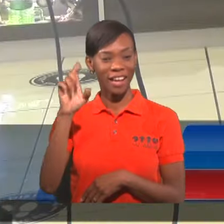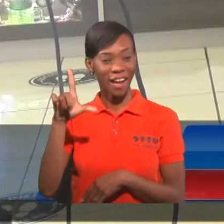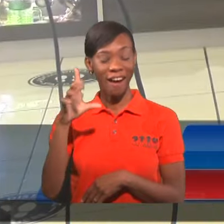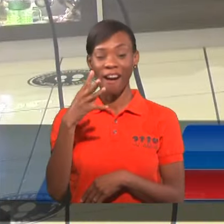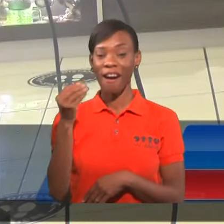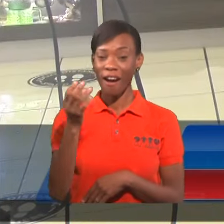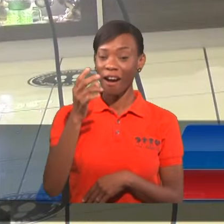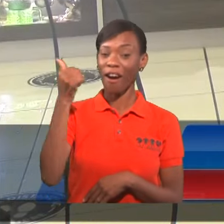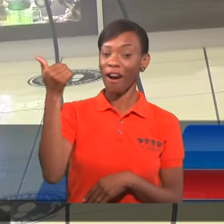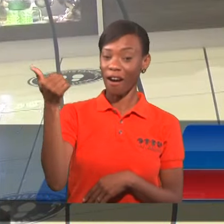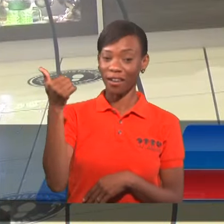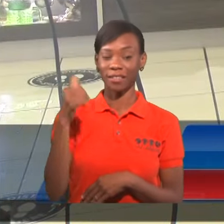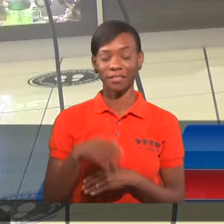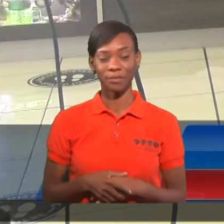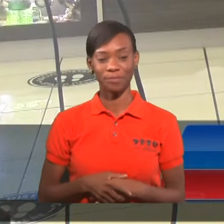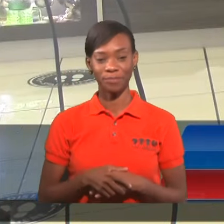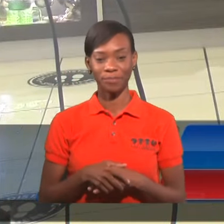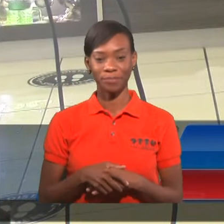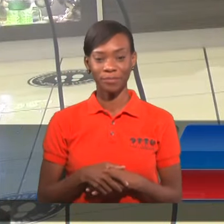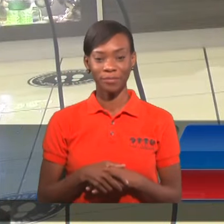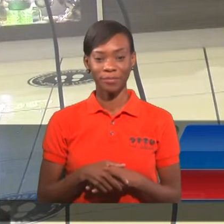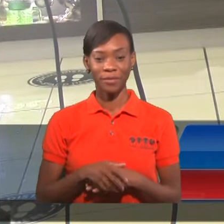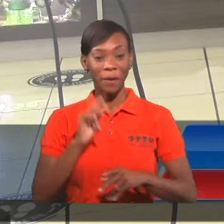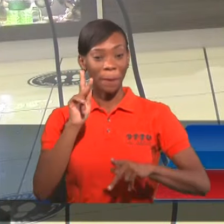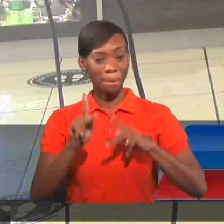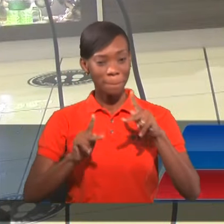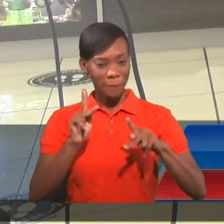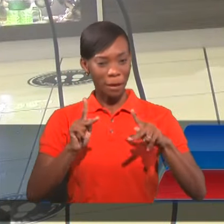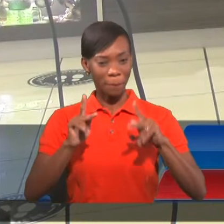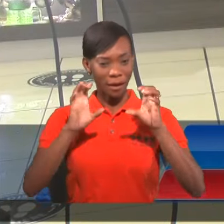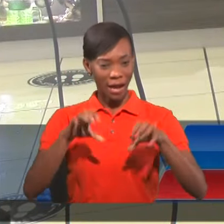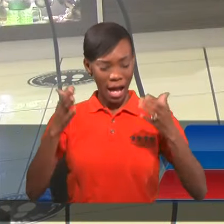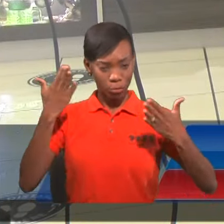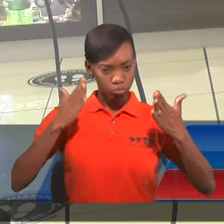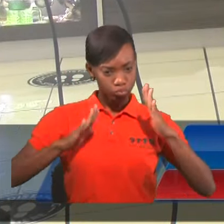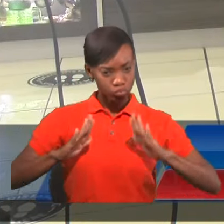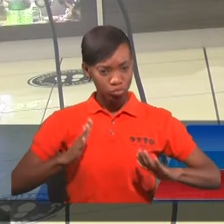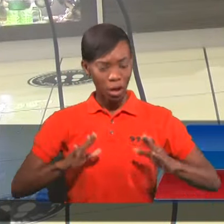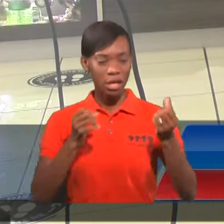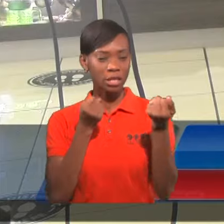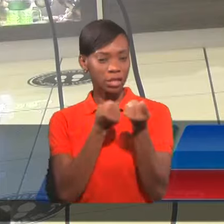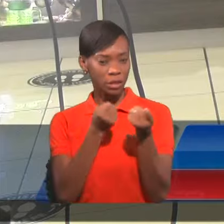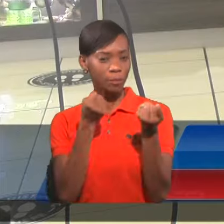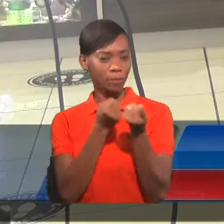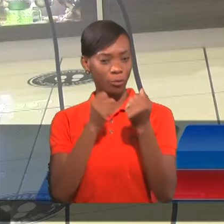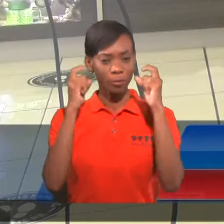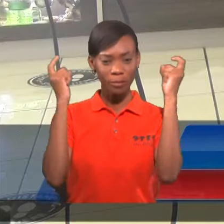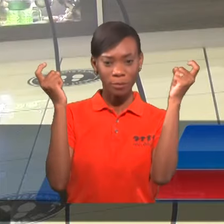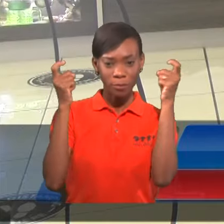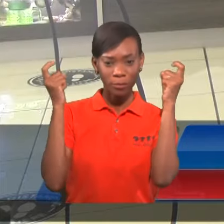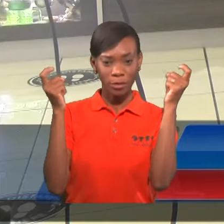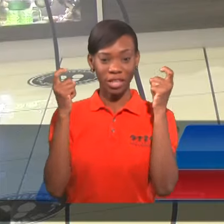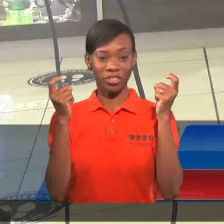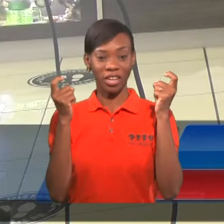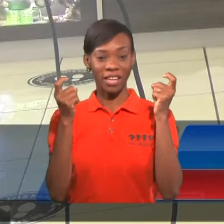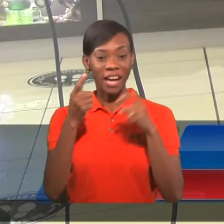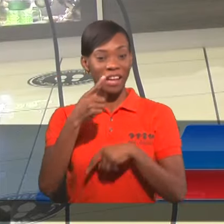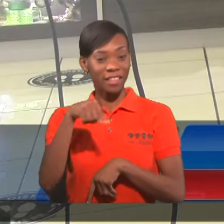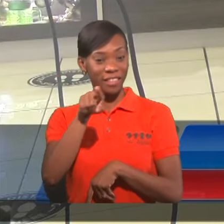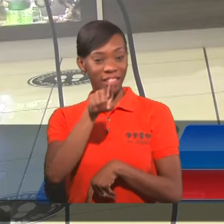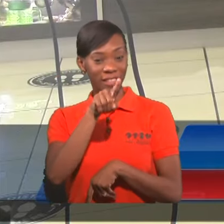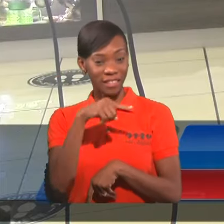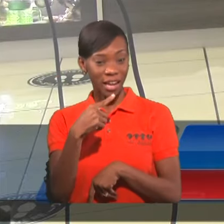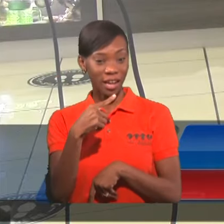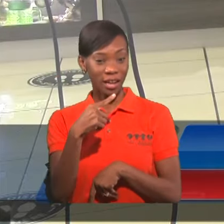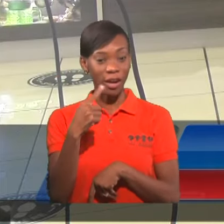acts. Wants members of the public to get dressed up and come out in support of the event. And they got a sample of the entertainment at the C3